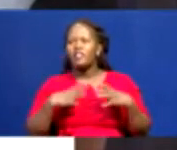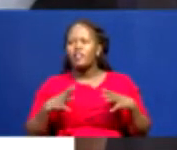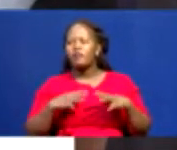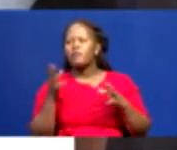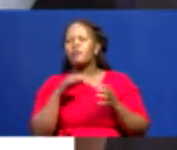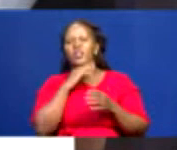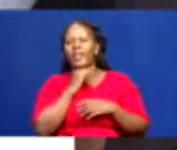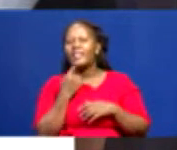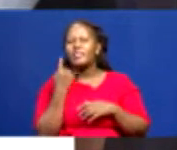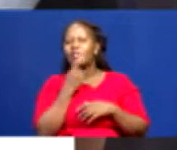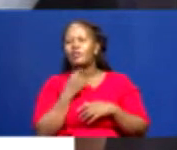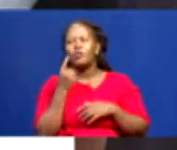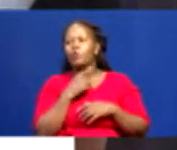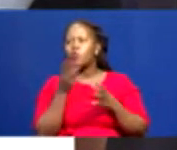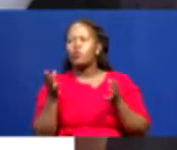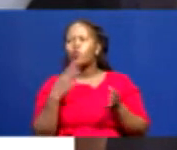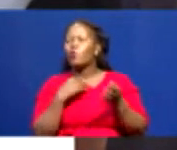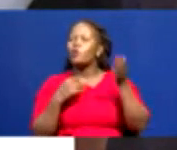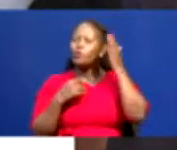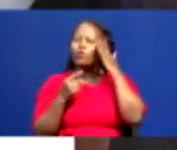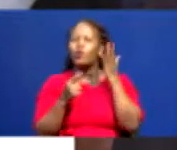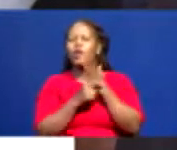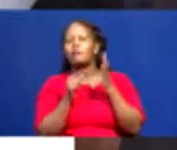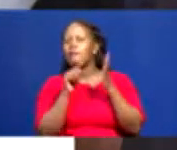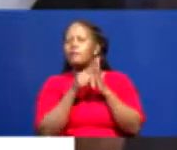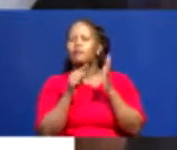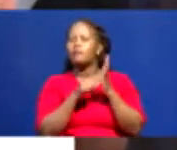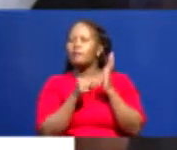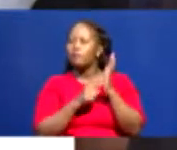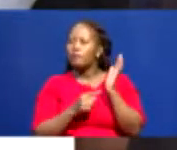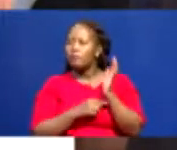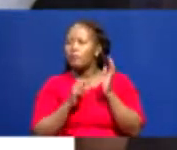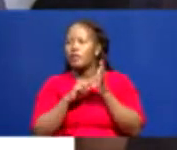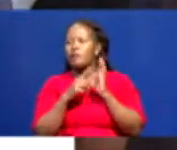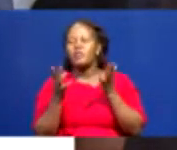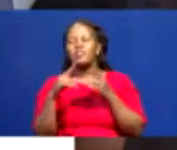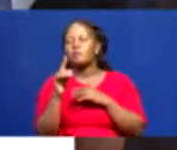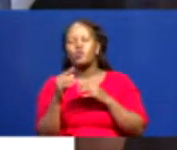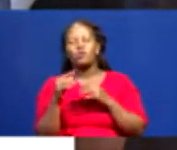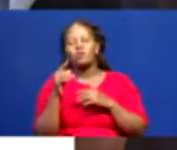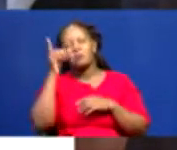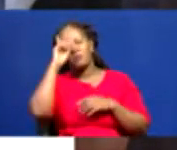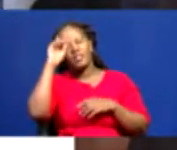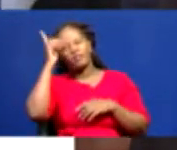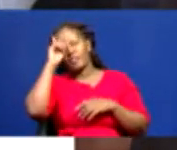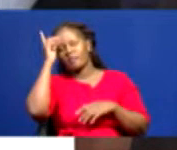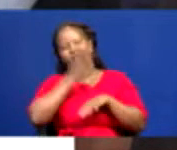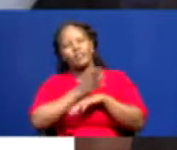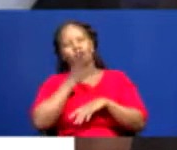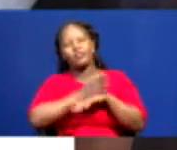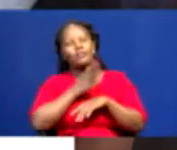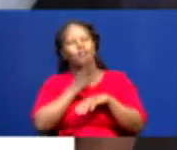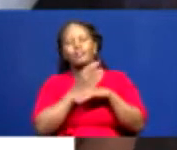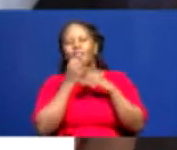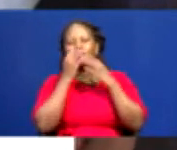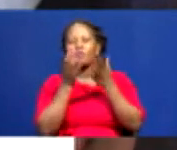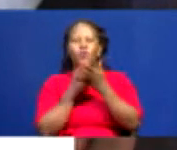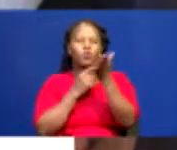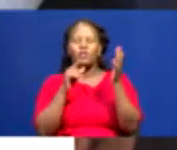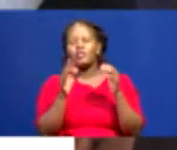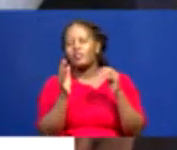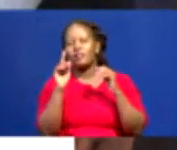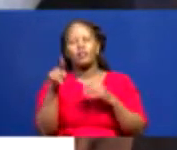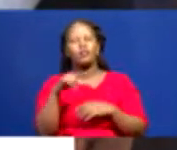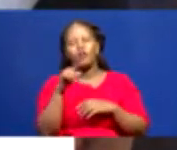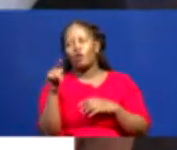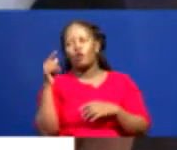died? I'd like to know them, their names and others. So they're just throwing names and figures out there. You know, that is bad manners